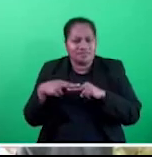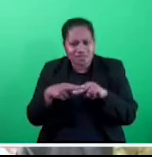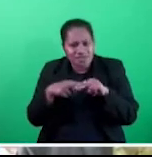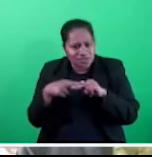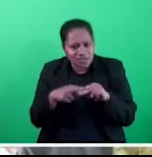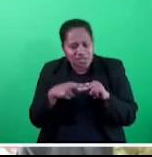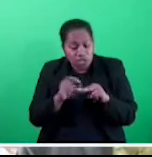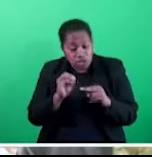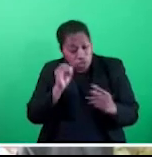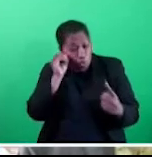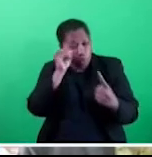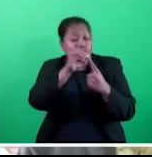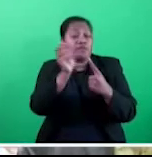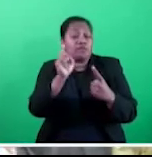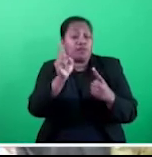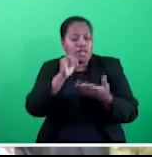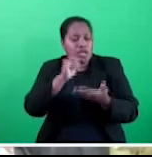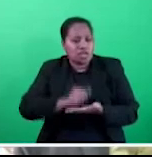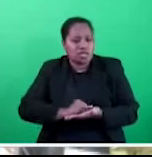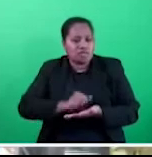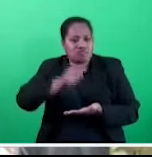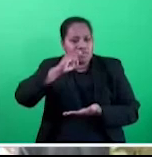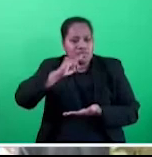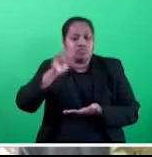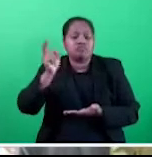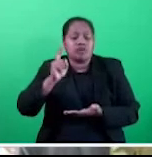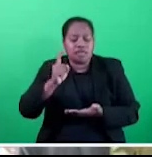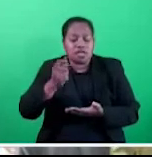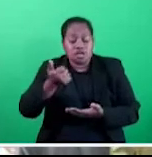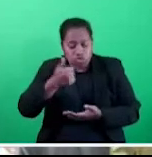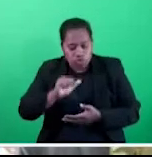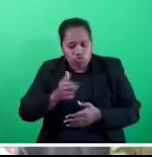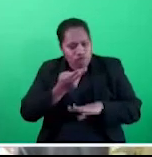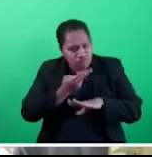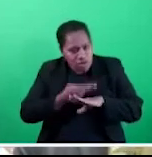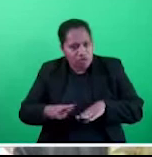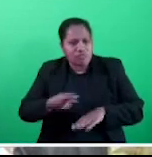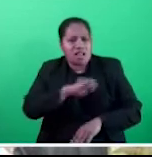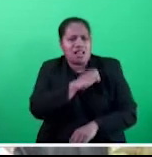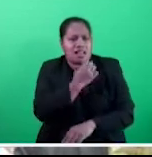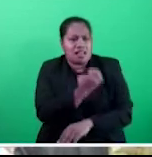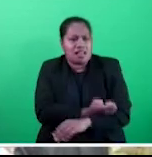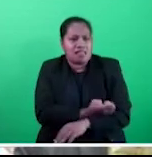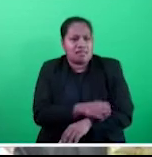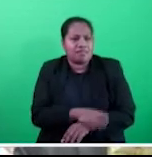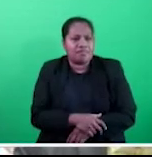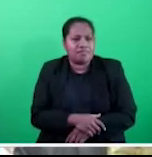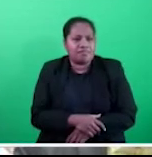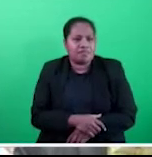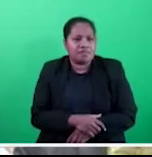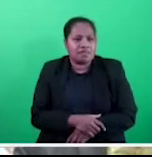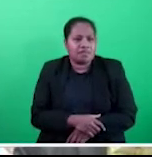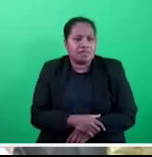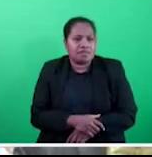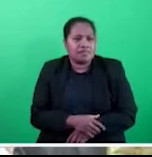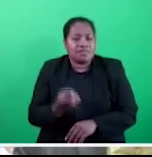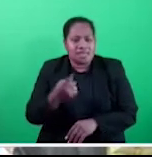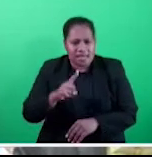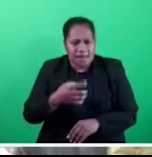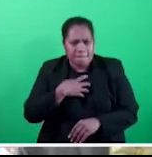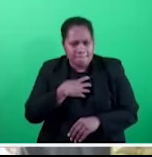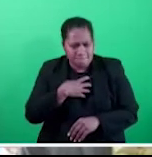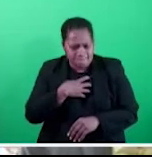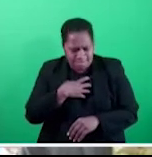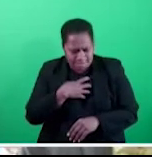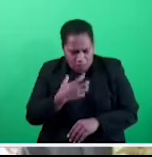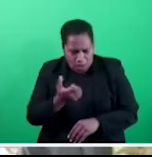of the program was to increase the adoption and use of renewable energy technologies and the more efficient use of energy through a package of incentives to